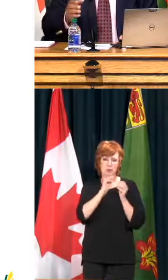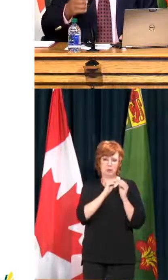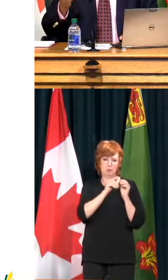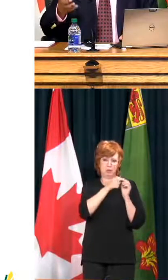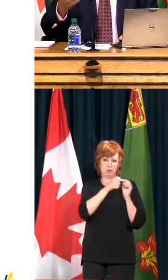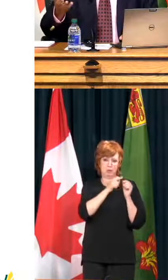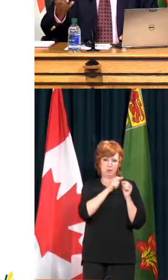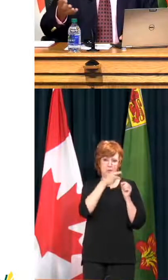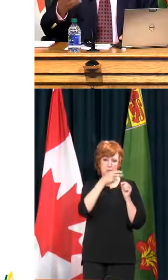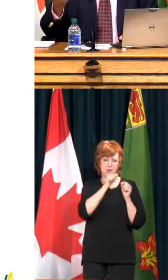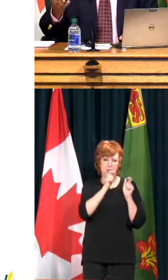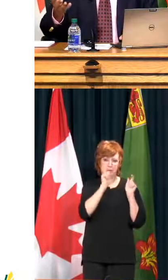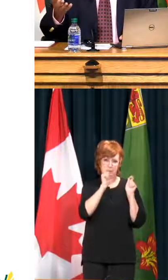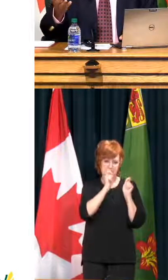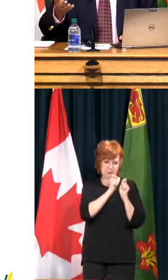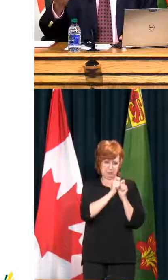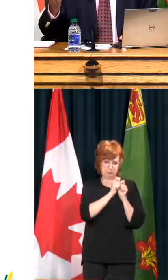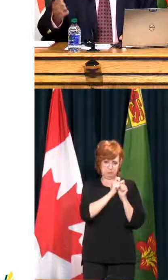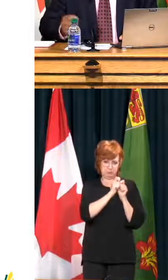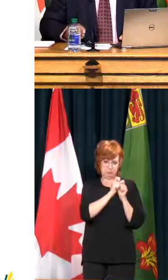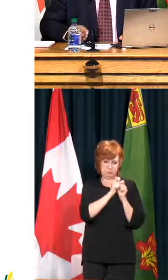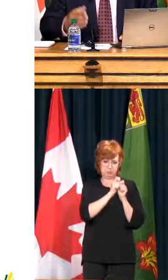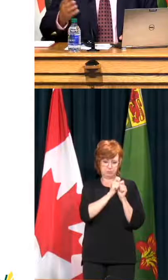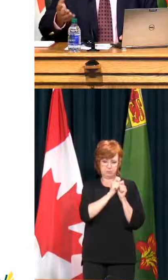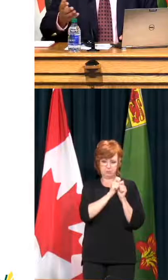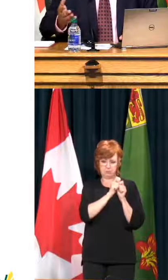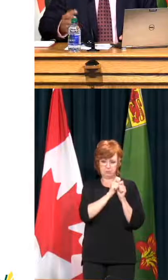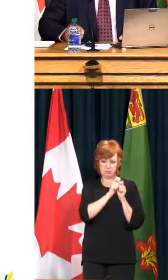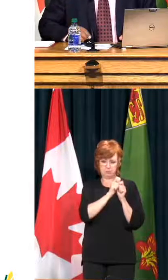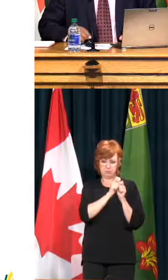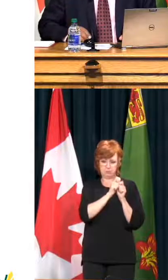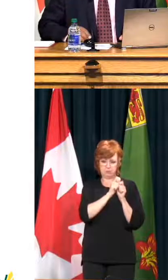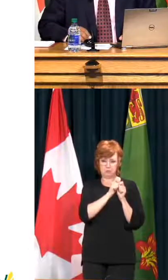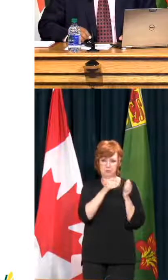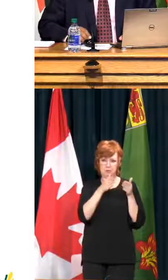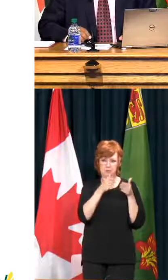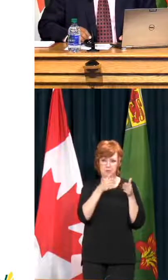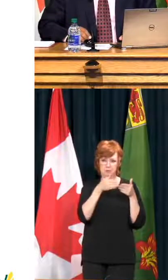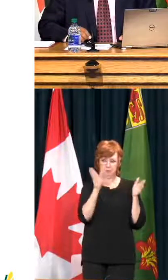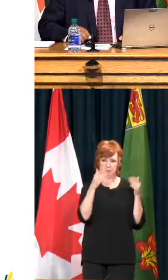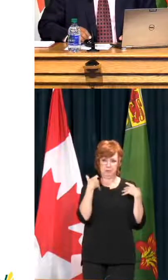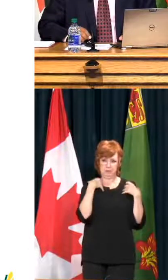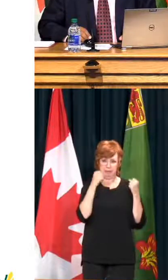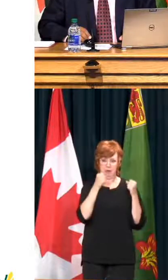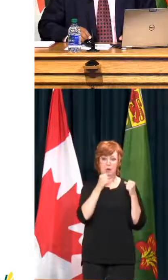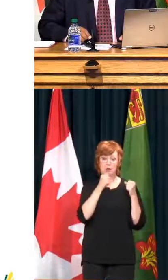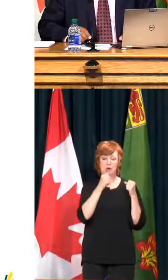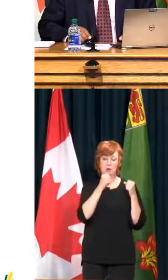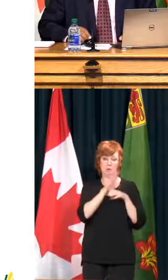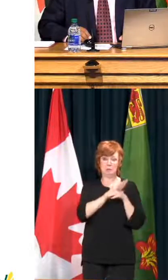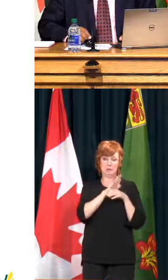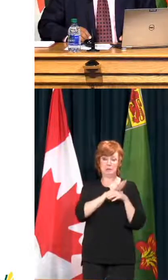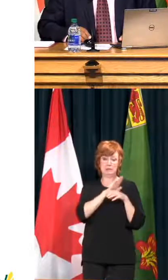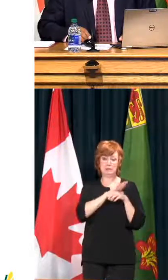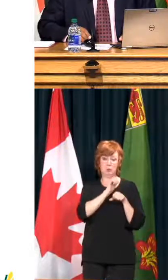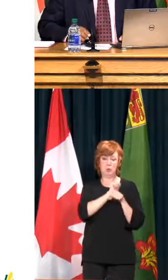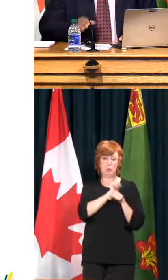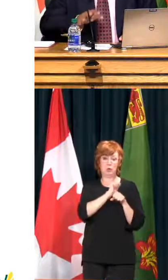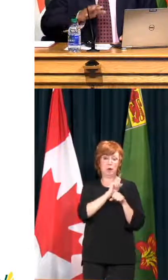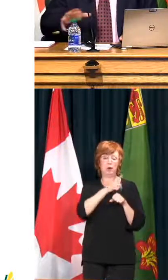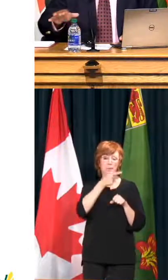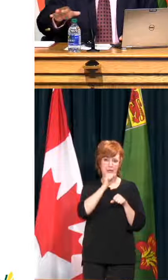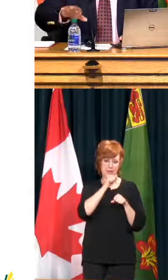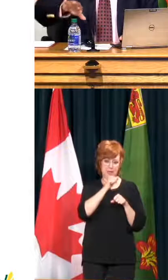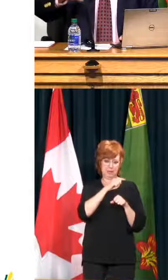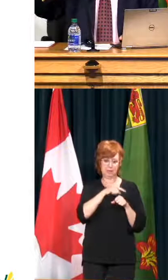concern. And those cases have generated 100+ contacts. So busy time for public health in the Prince Albert area.